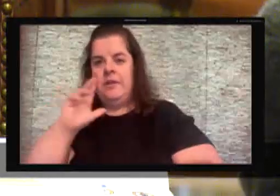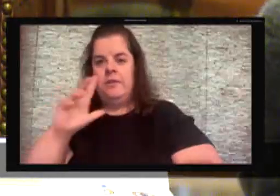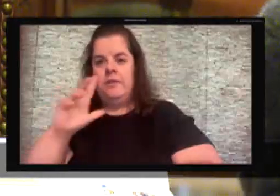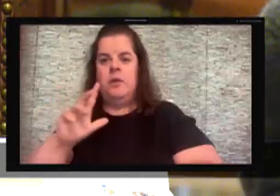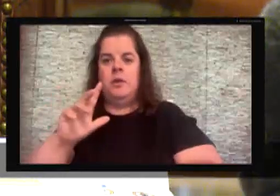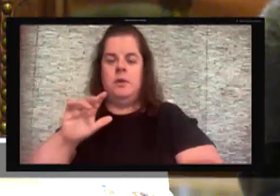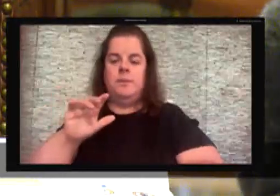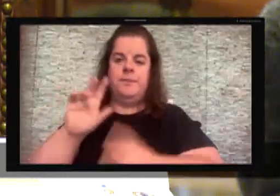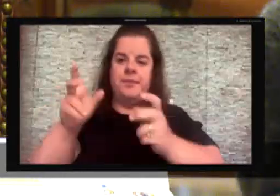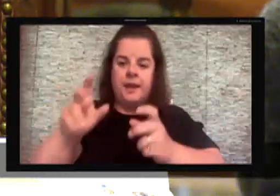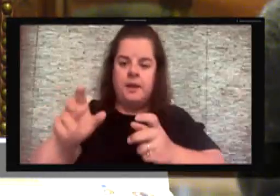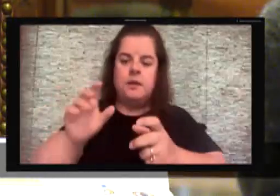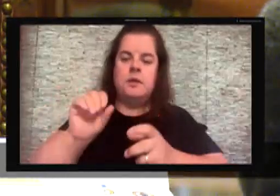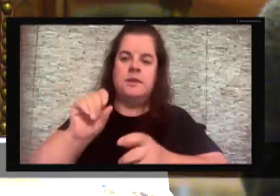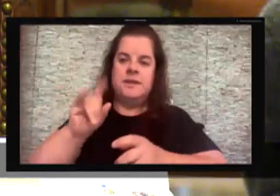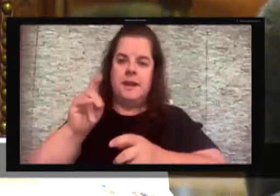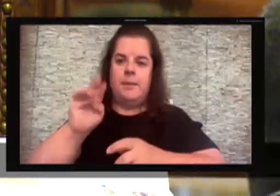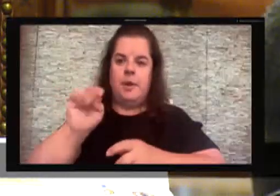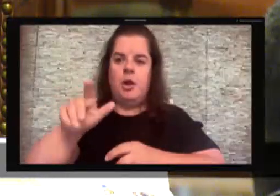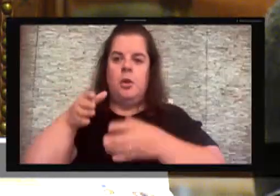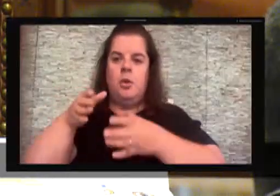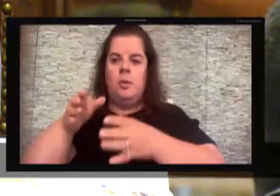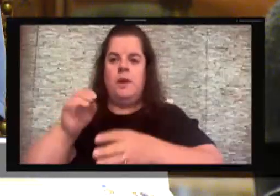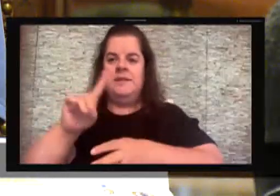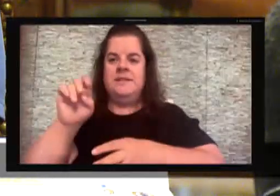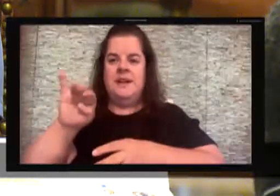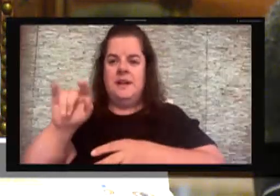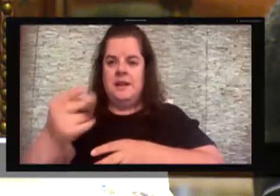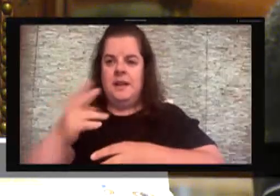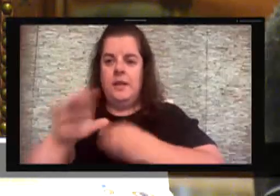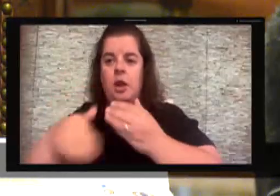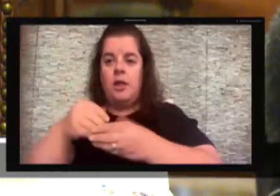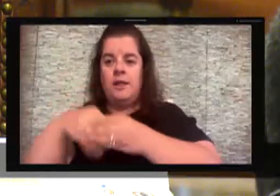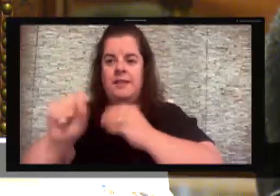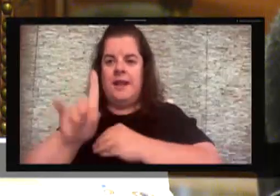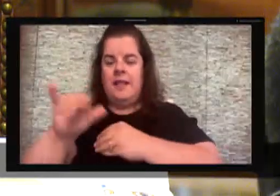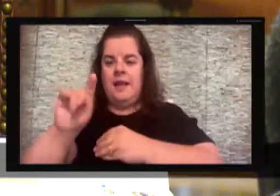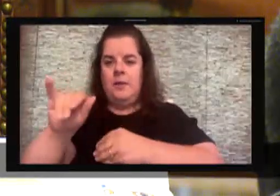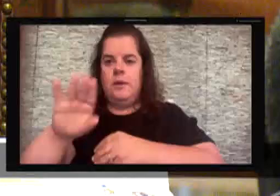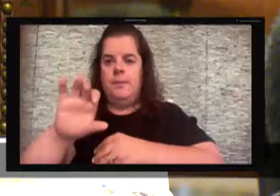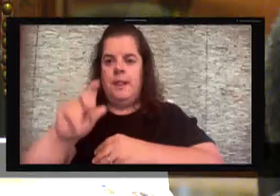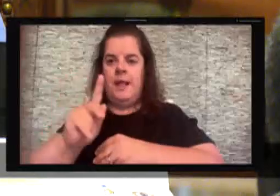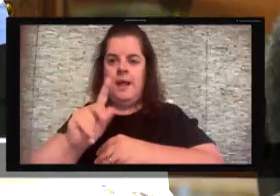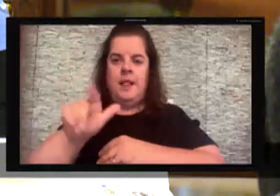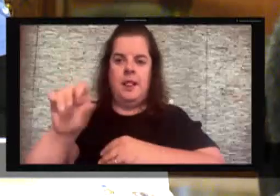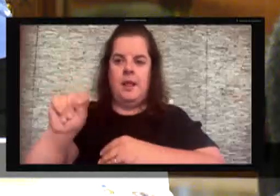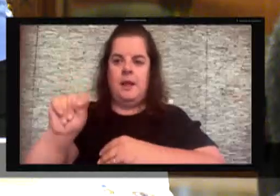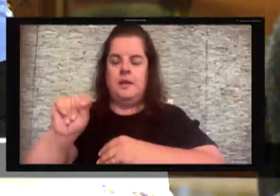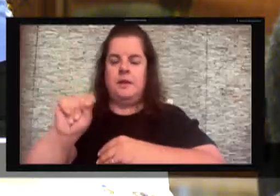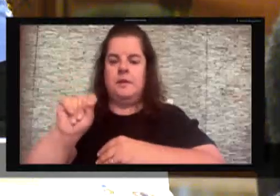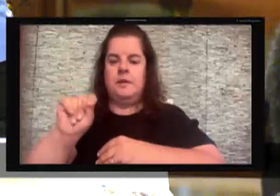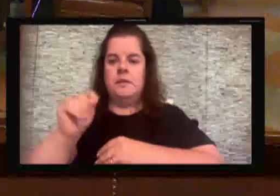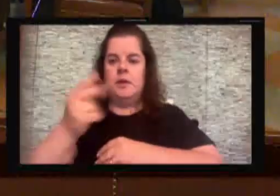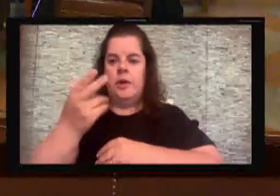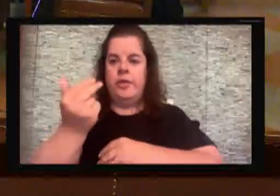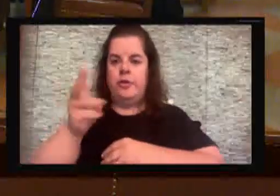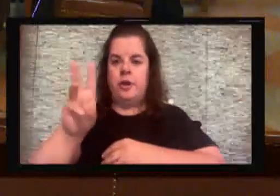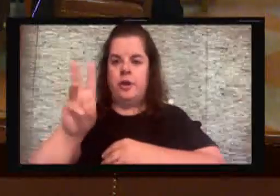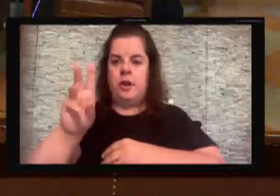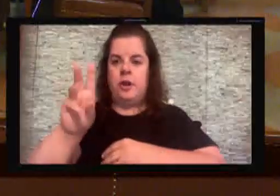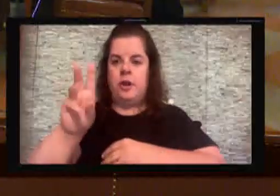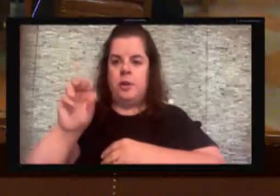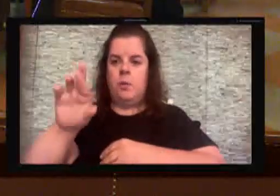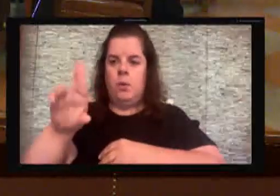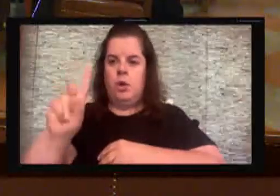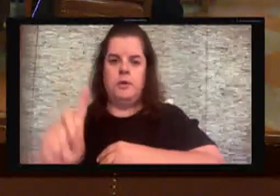Tioga Street, Cinnabar Way, and Zenith Way, all in the Allegheny County Block and Lot System, 13th Ward. A motion to